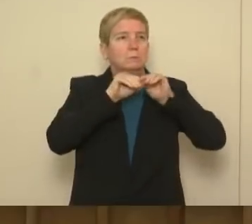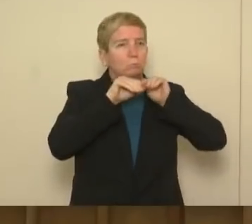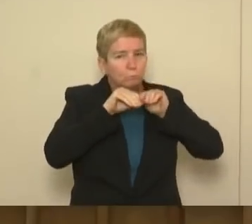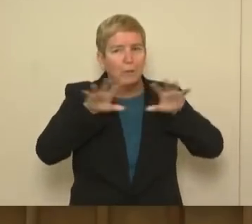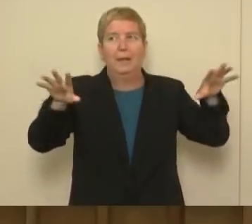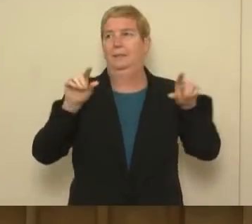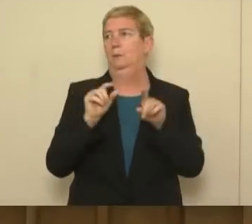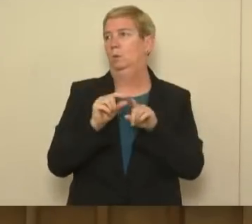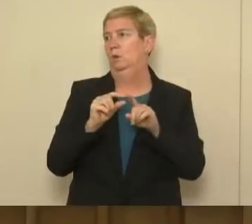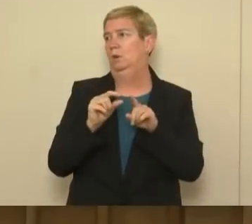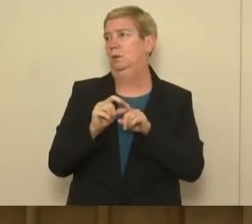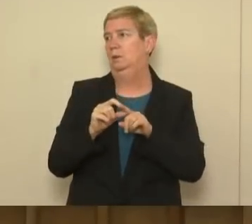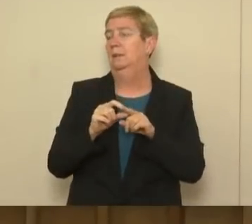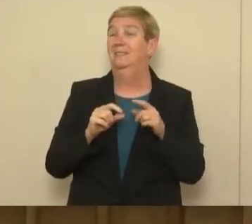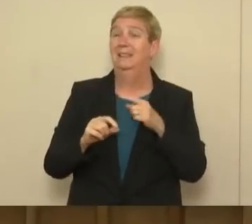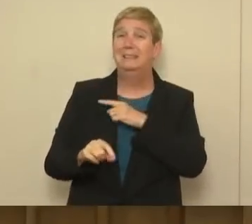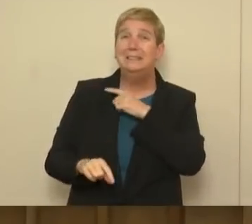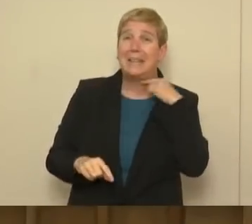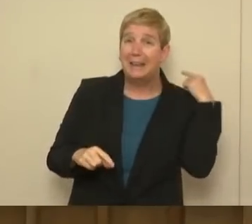the deadline has been